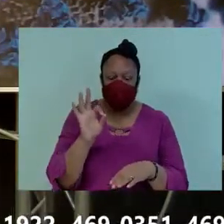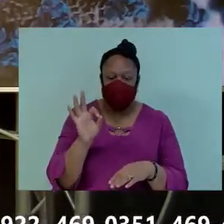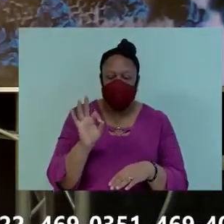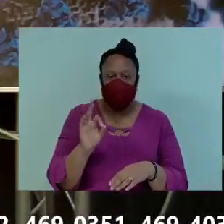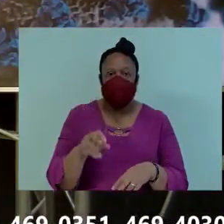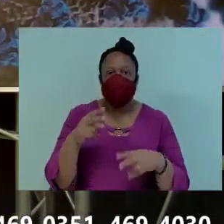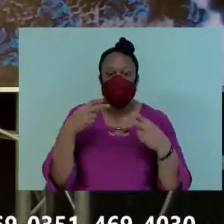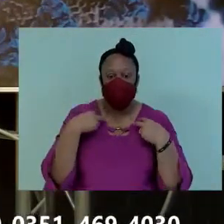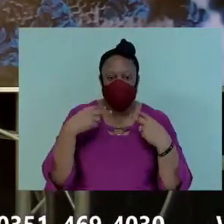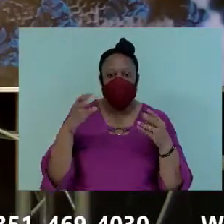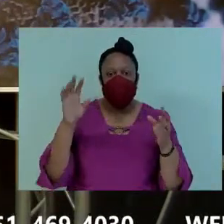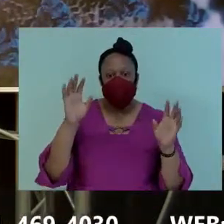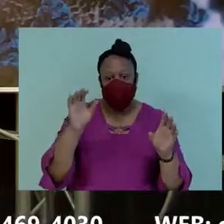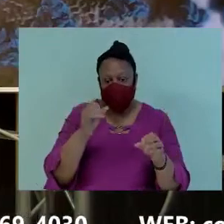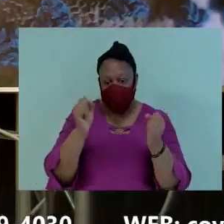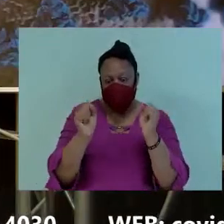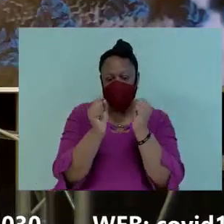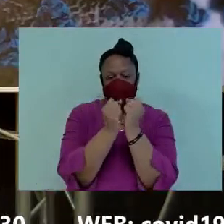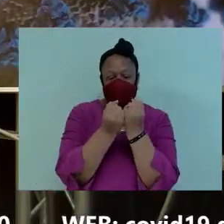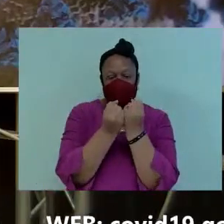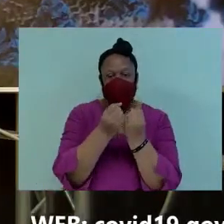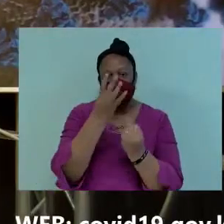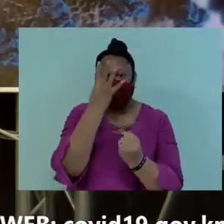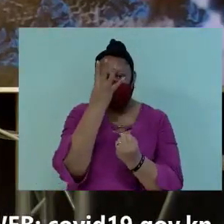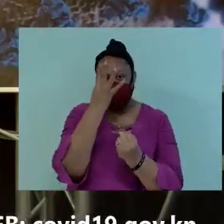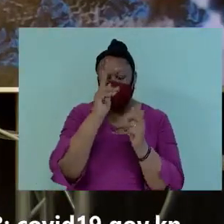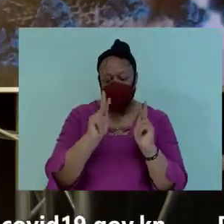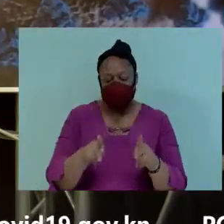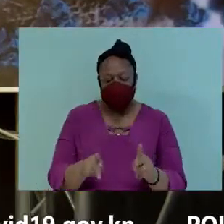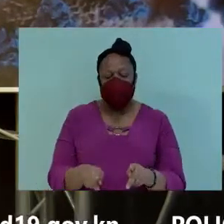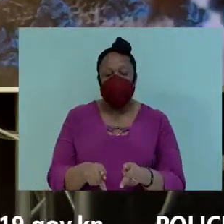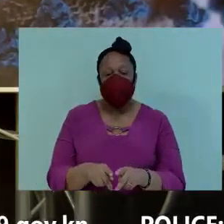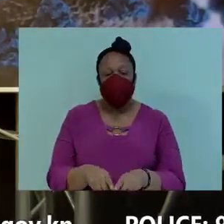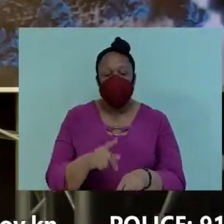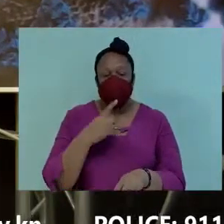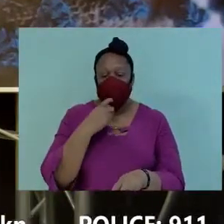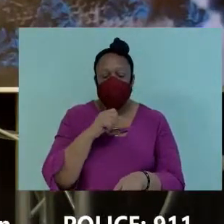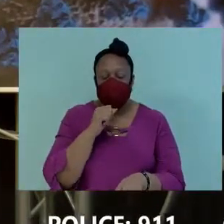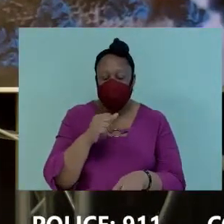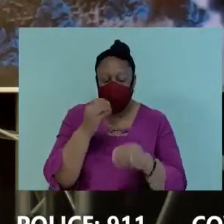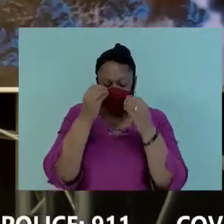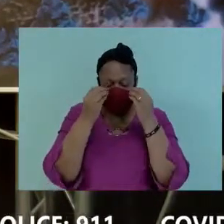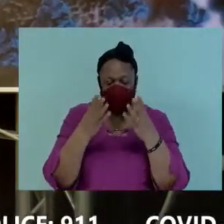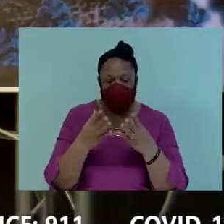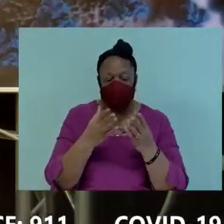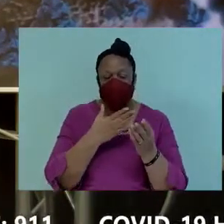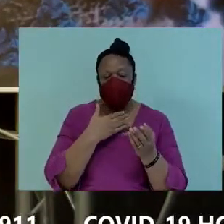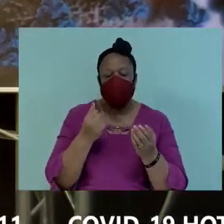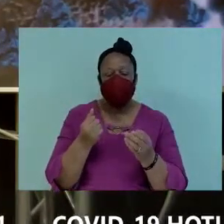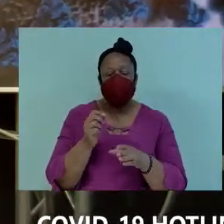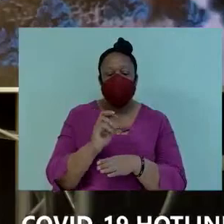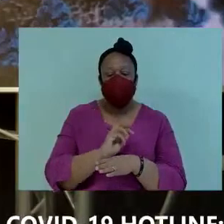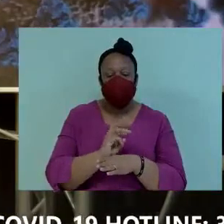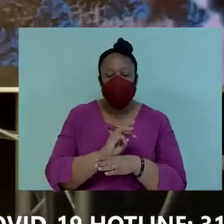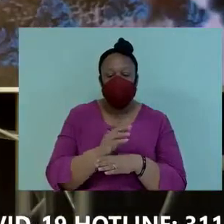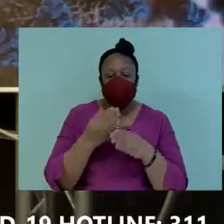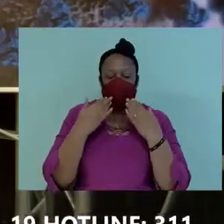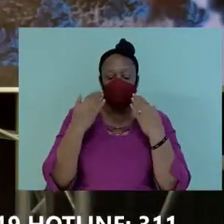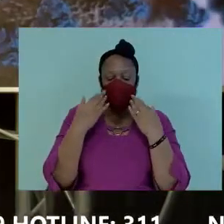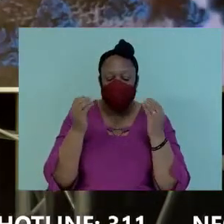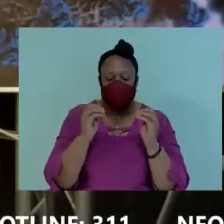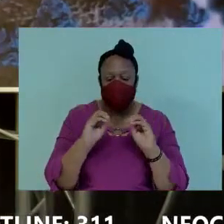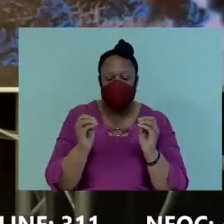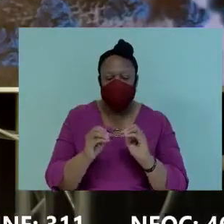arrests of persons who were in breach of the curfew and persons who failed to wear their